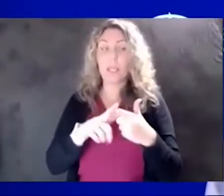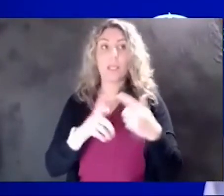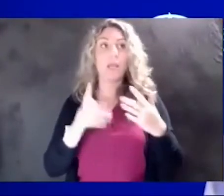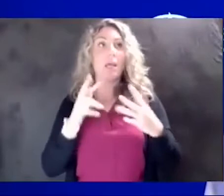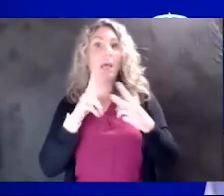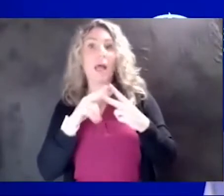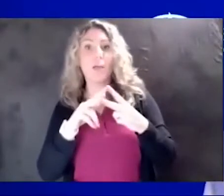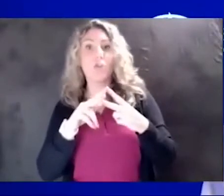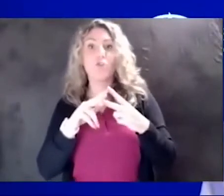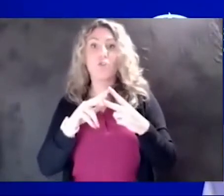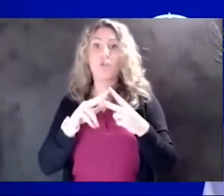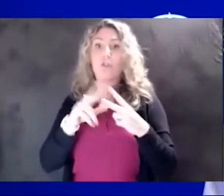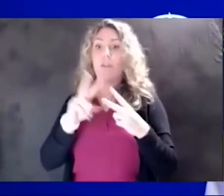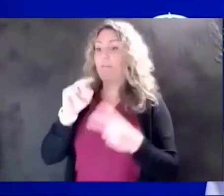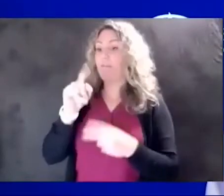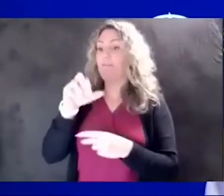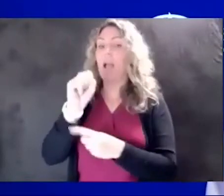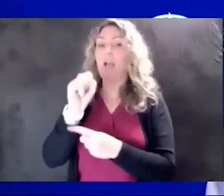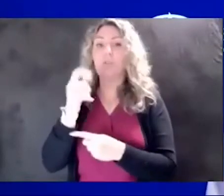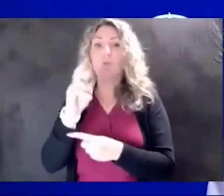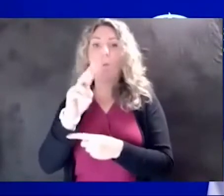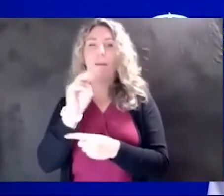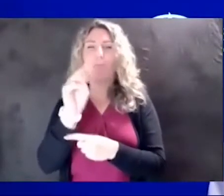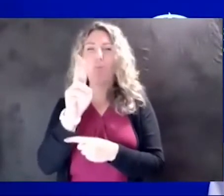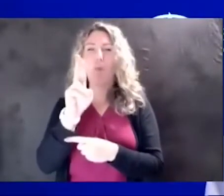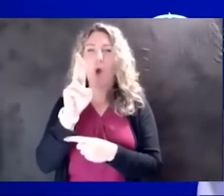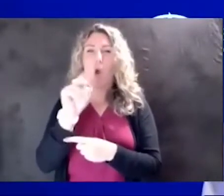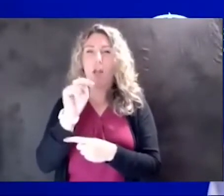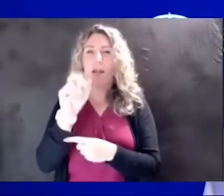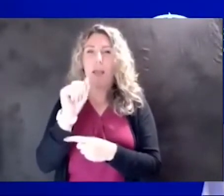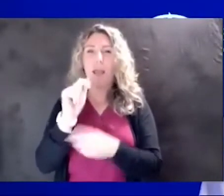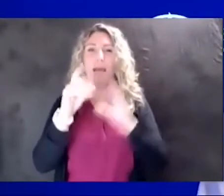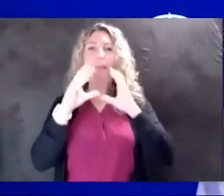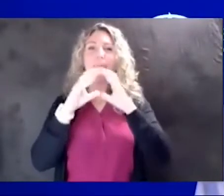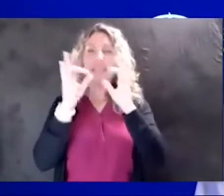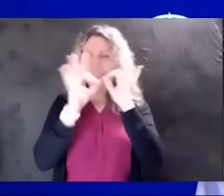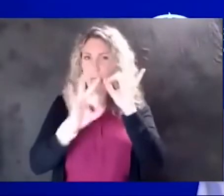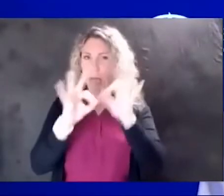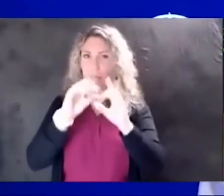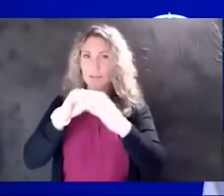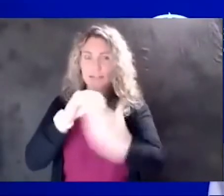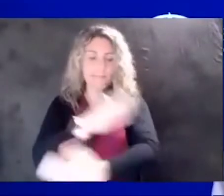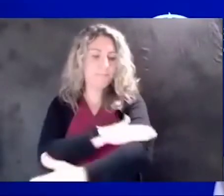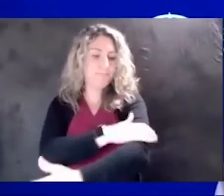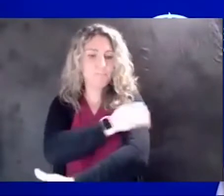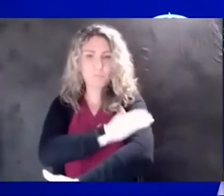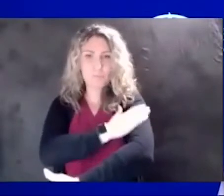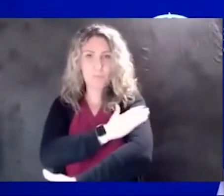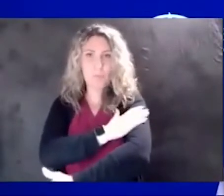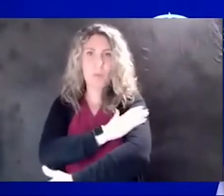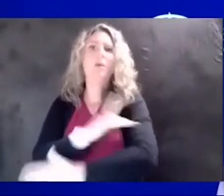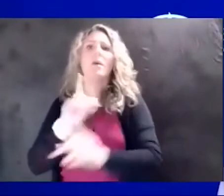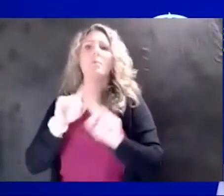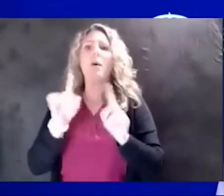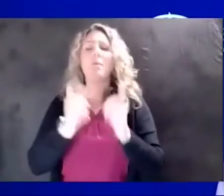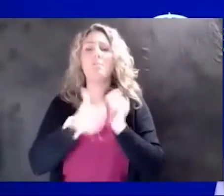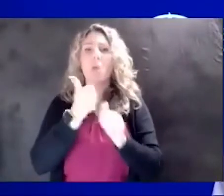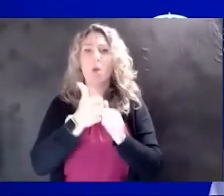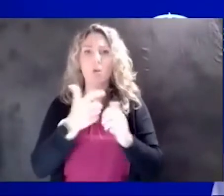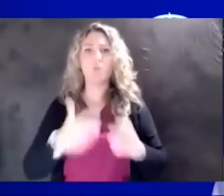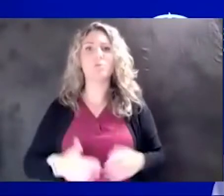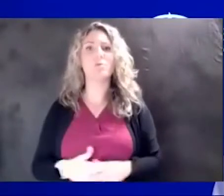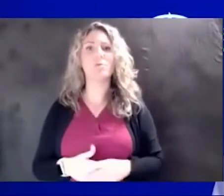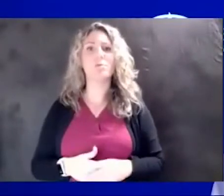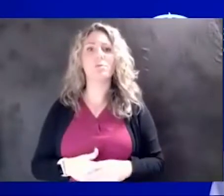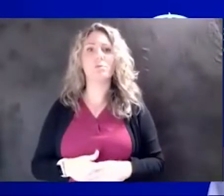virus or that mRNA at those cells in the arm. But a majority of those things are going to be taken up by